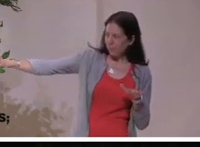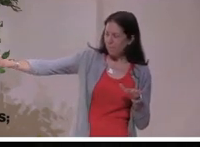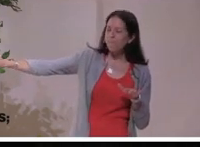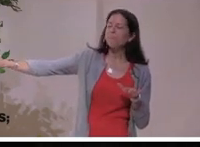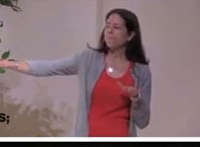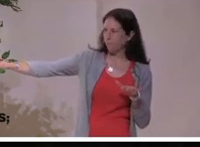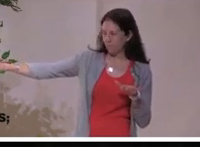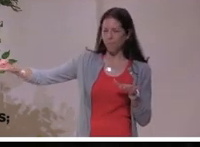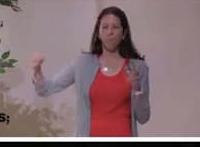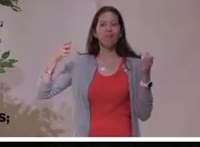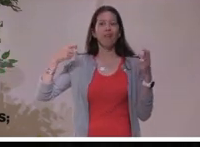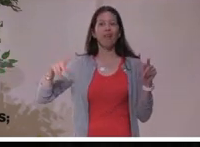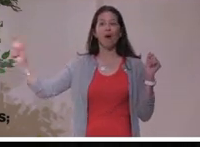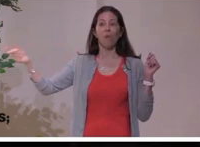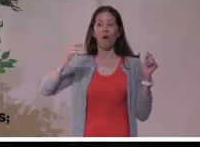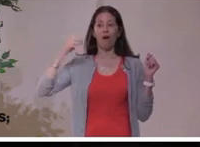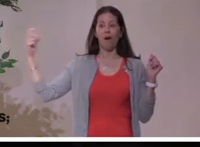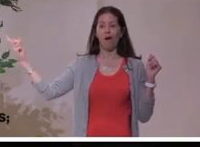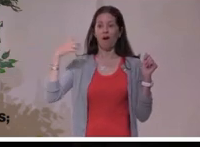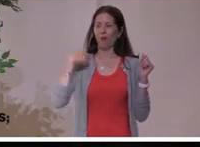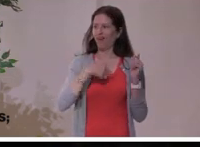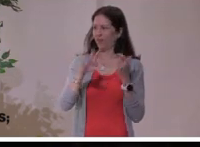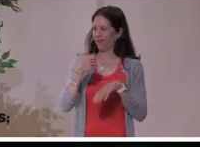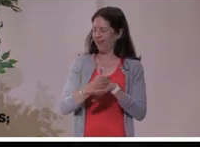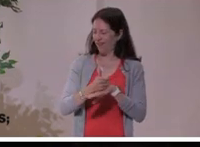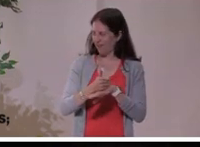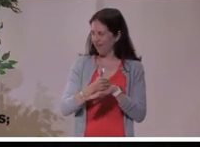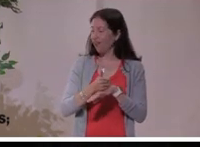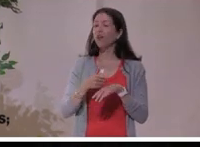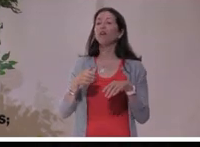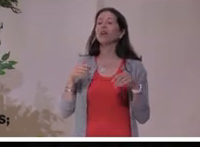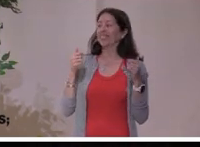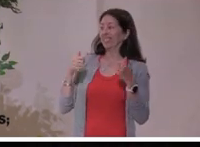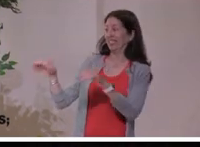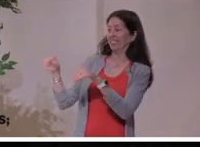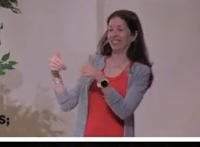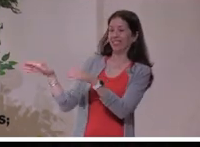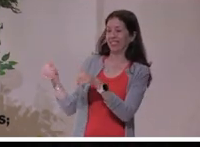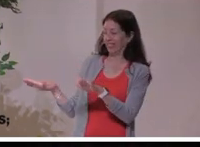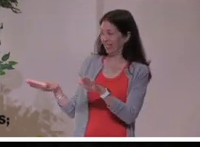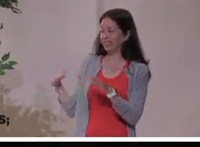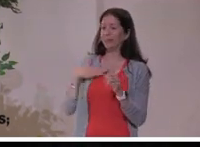we have to allow for us to reset the runway. So as we end out this panel conversation, please make your way to